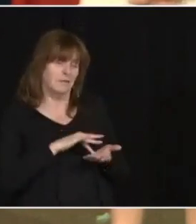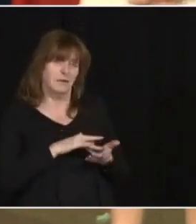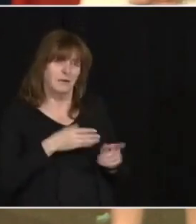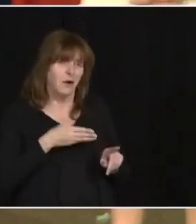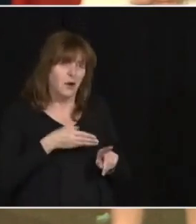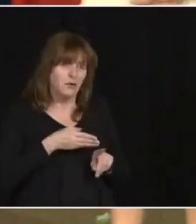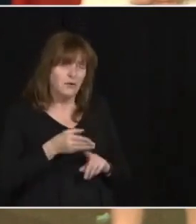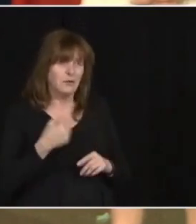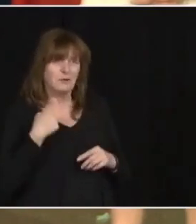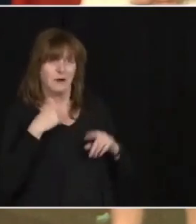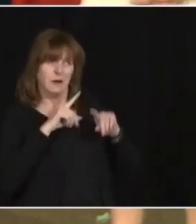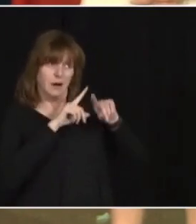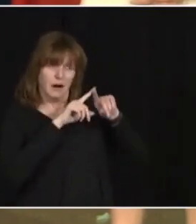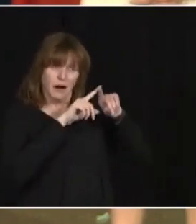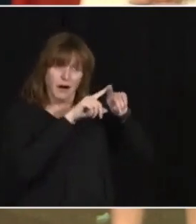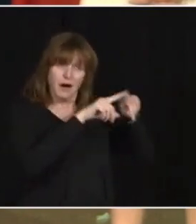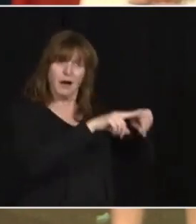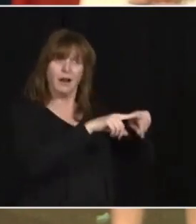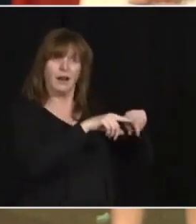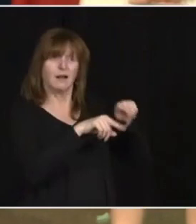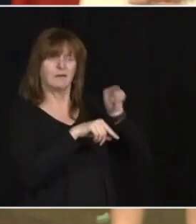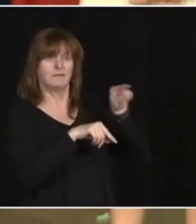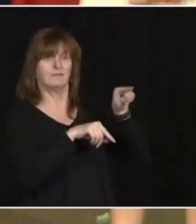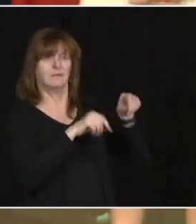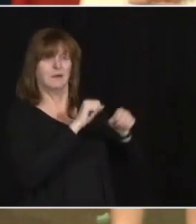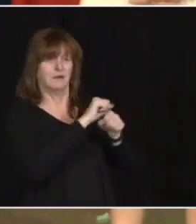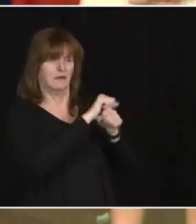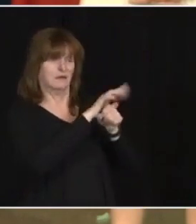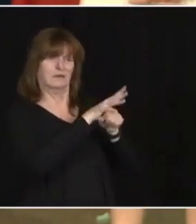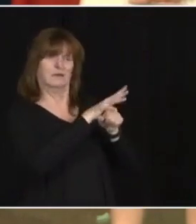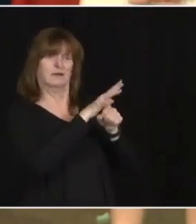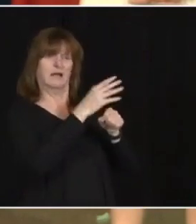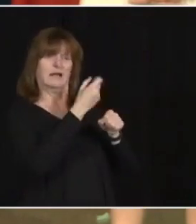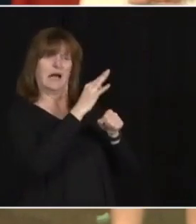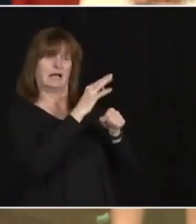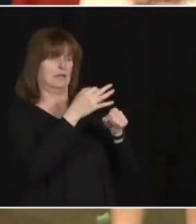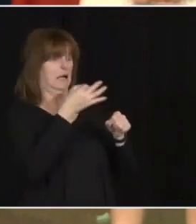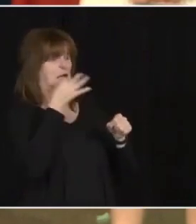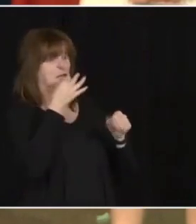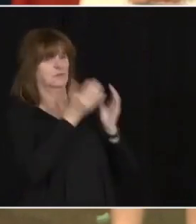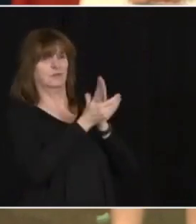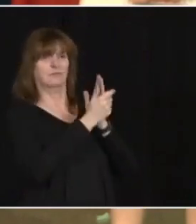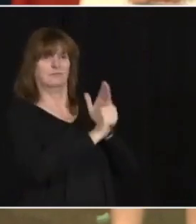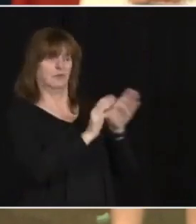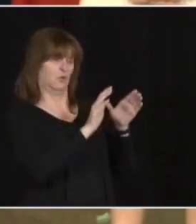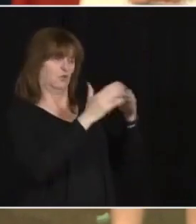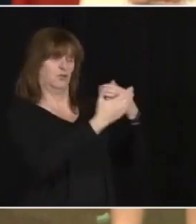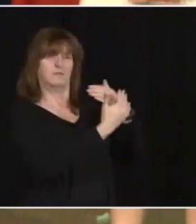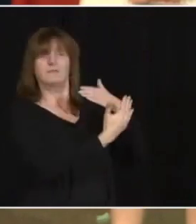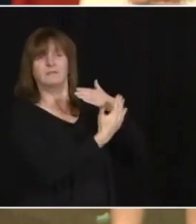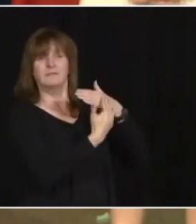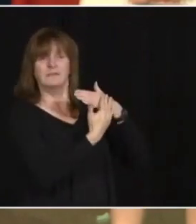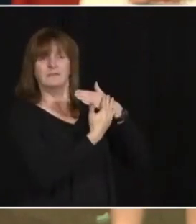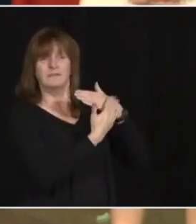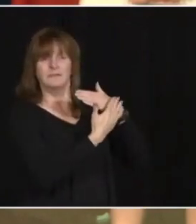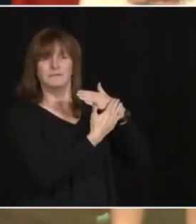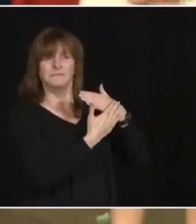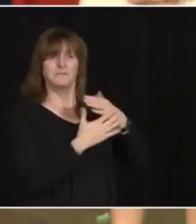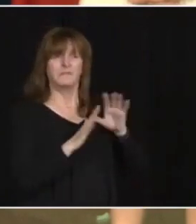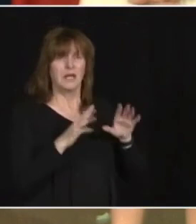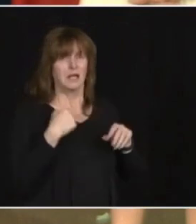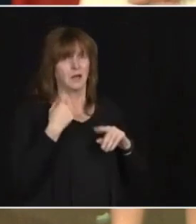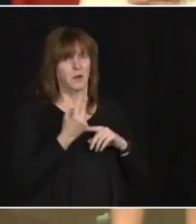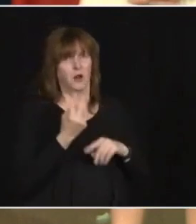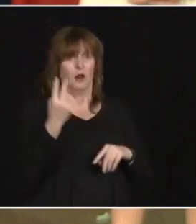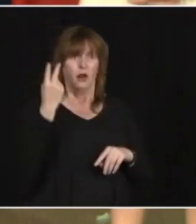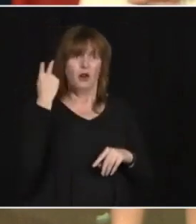on our COVID-19 command table to give us direction. But you could look back in hindsight and say,